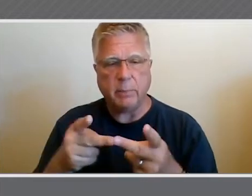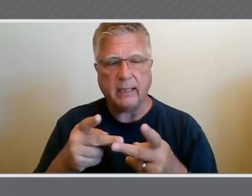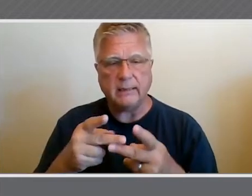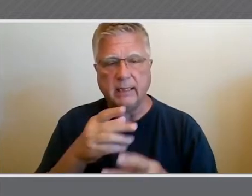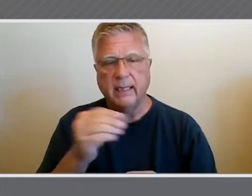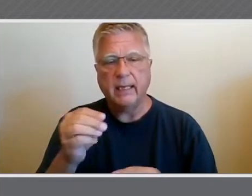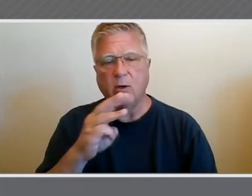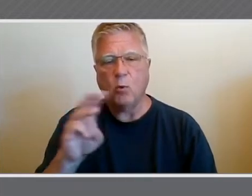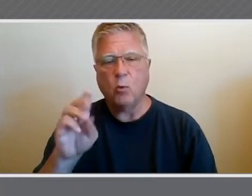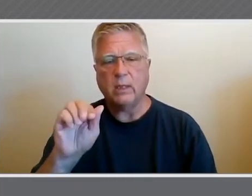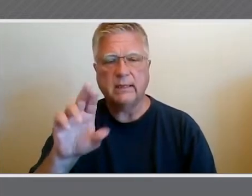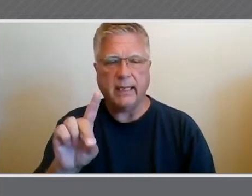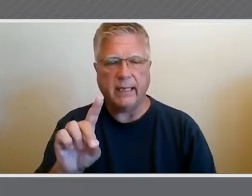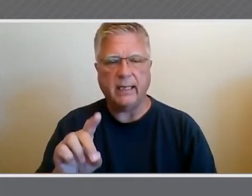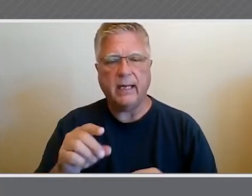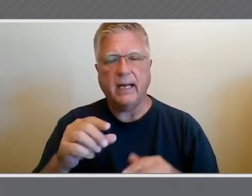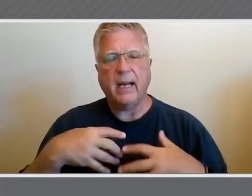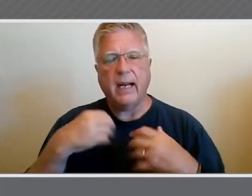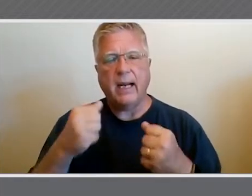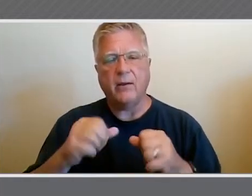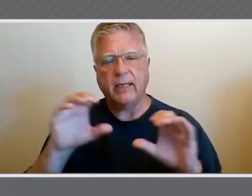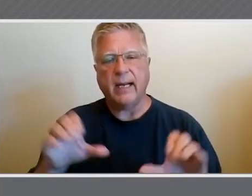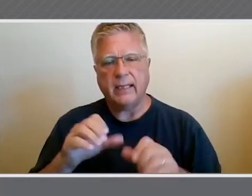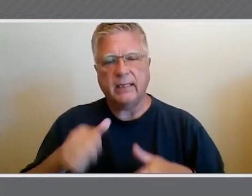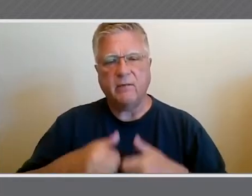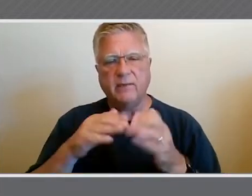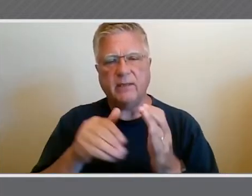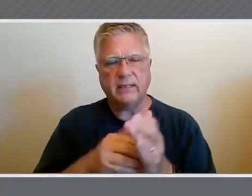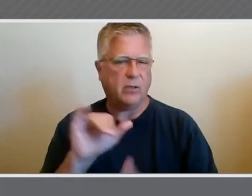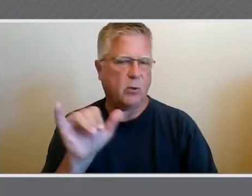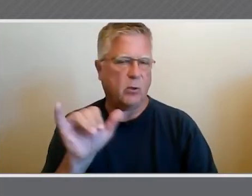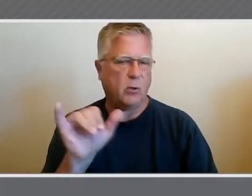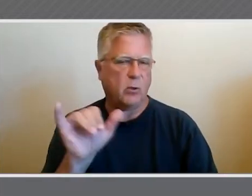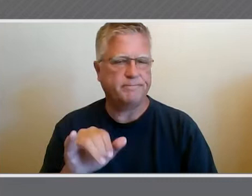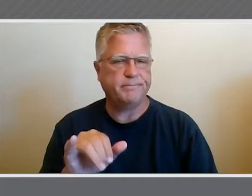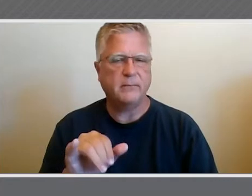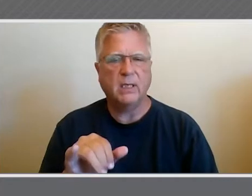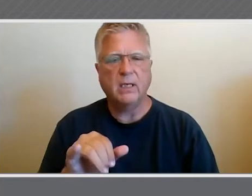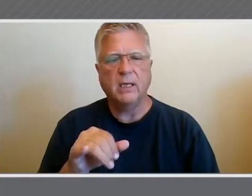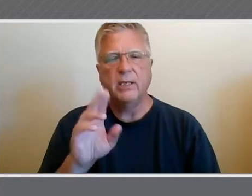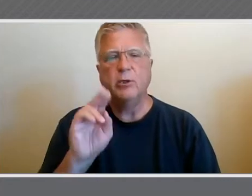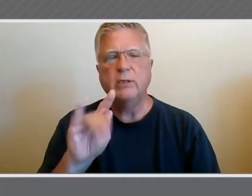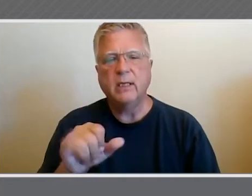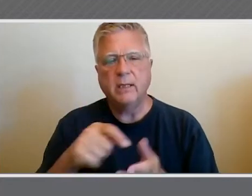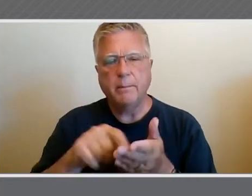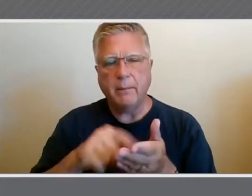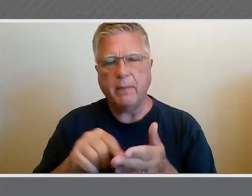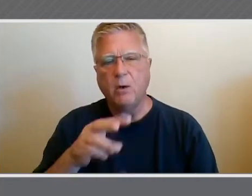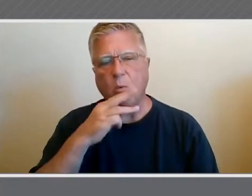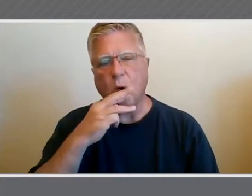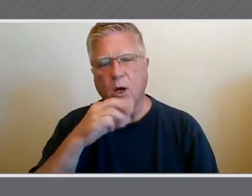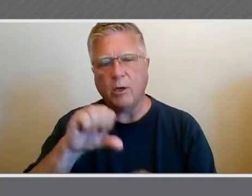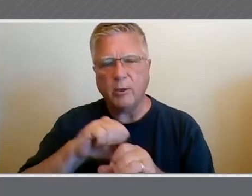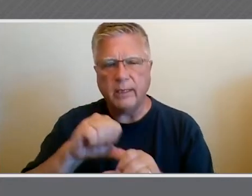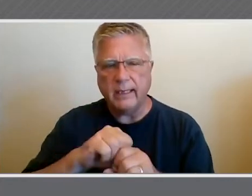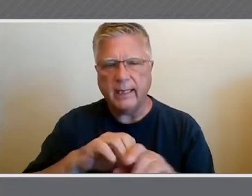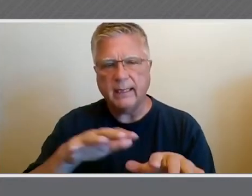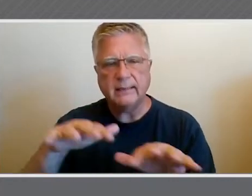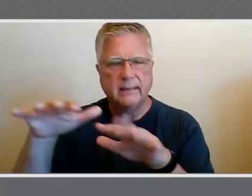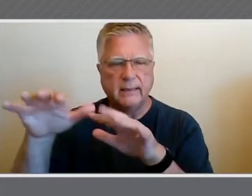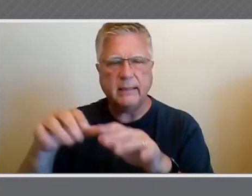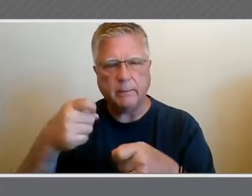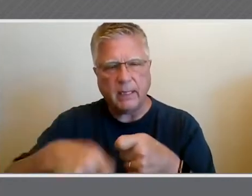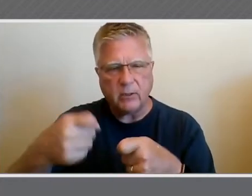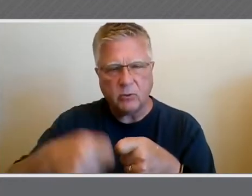Active Living Center is as well. Utility payments, that's water, gas, steam, electricity. Fuel